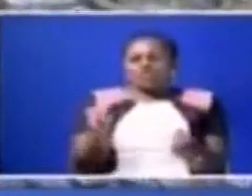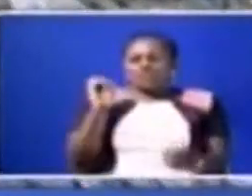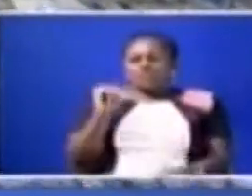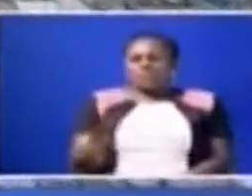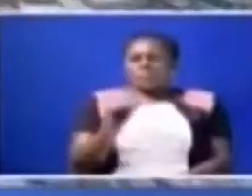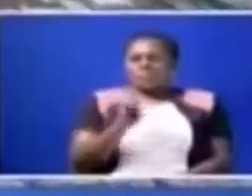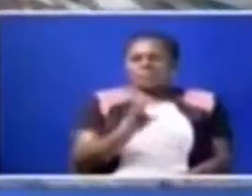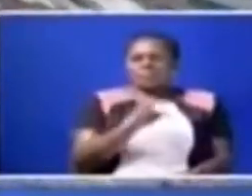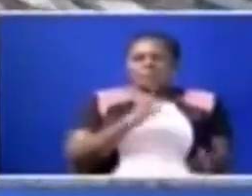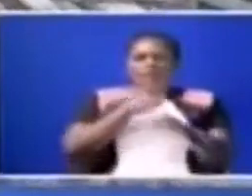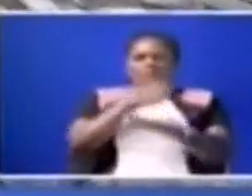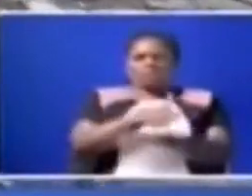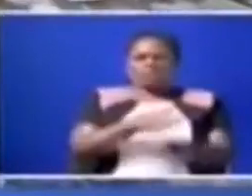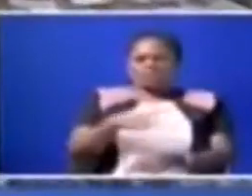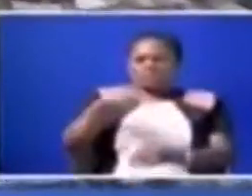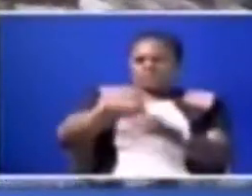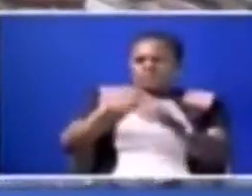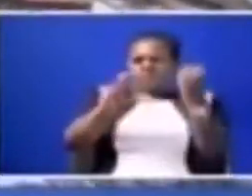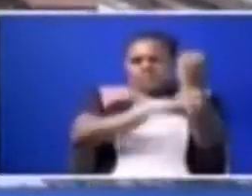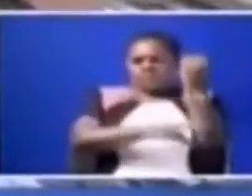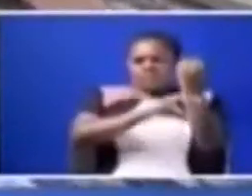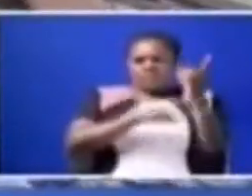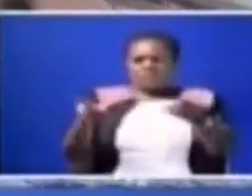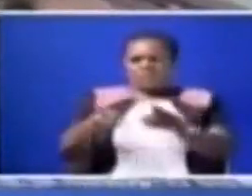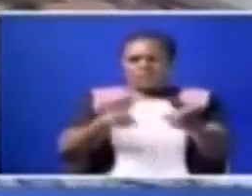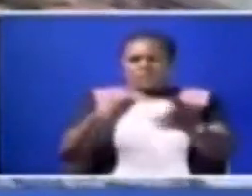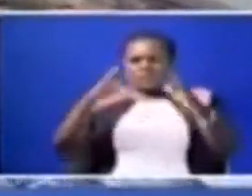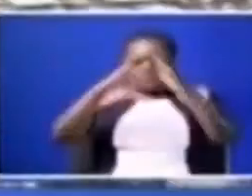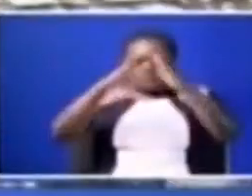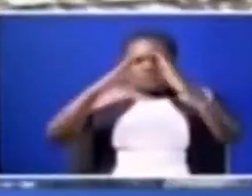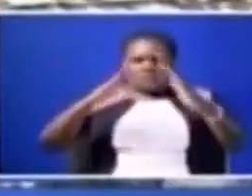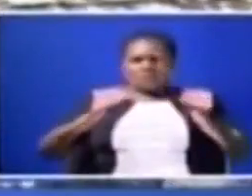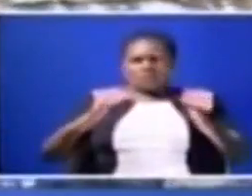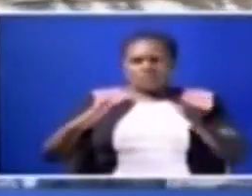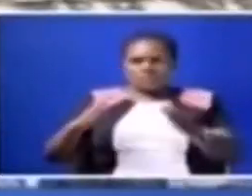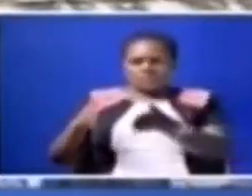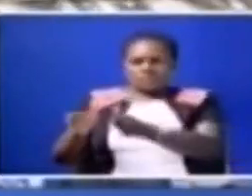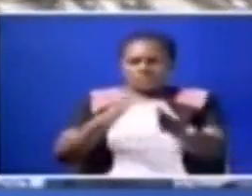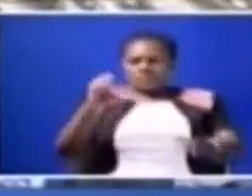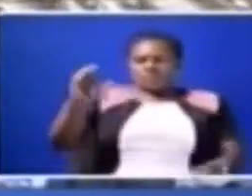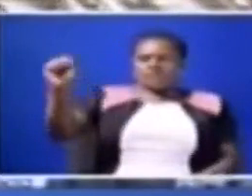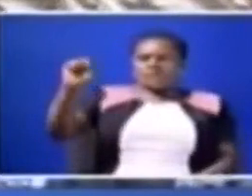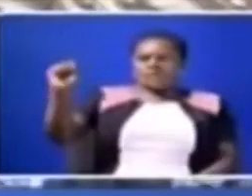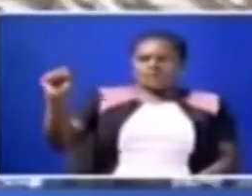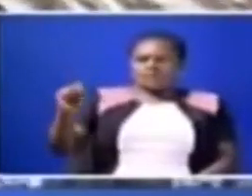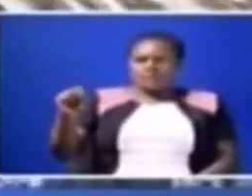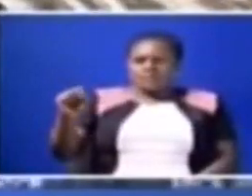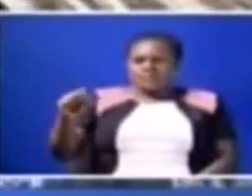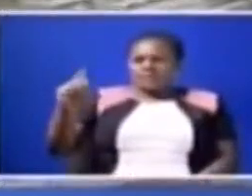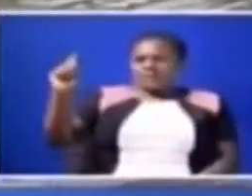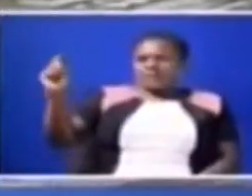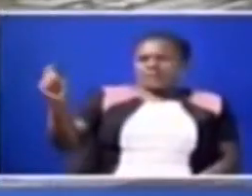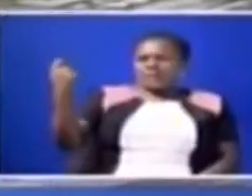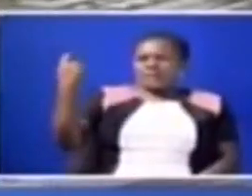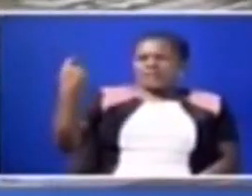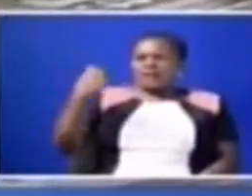slums across its landscape. According to Transport, Housing and Infrastructure CS James Macharia, Kenya